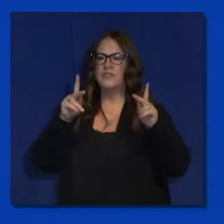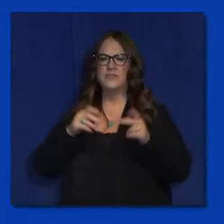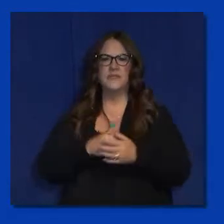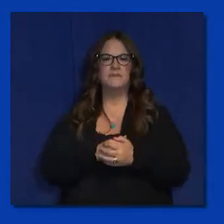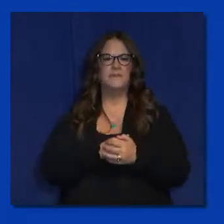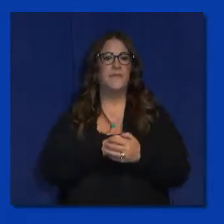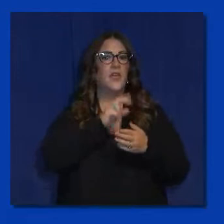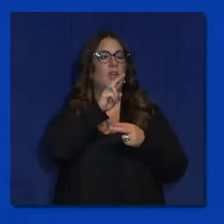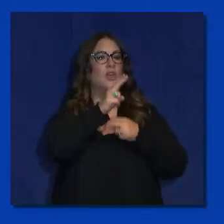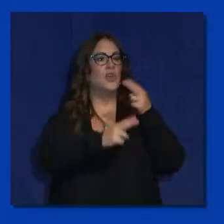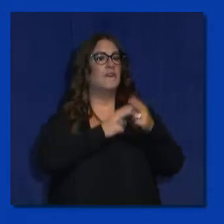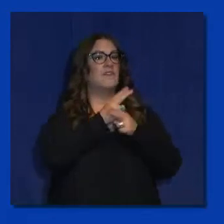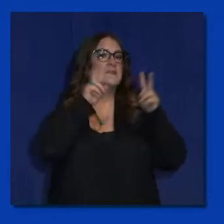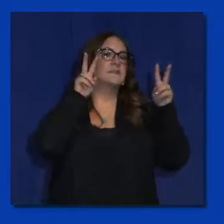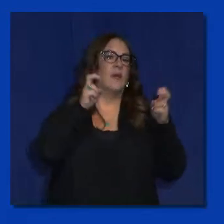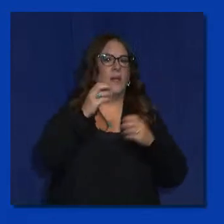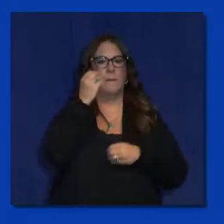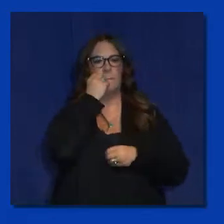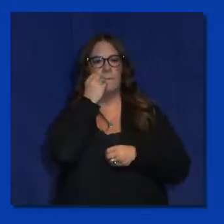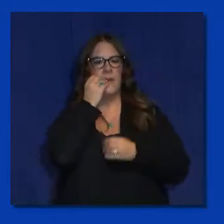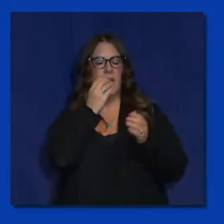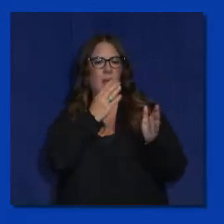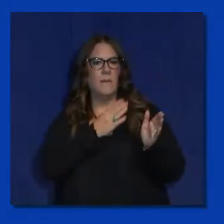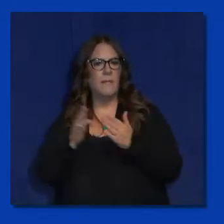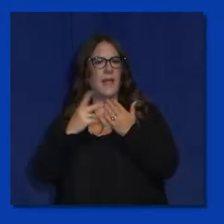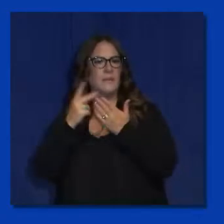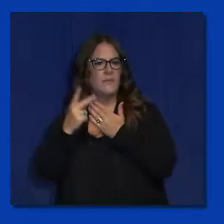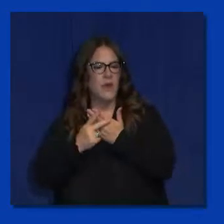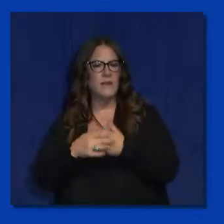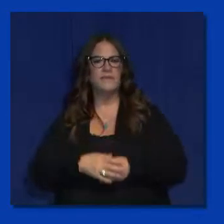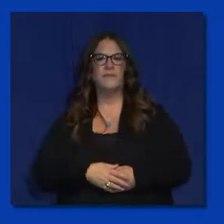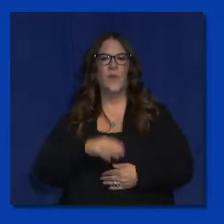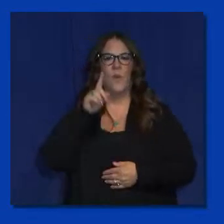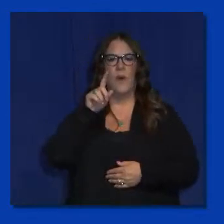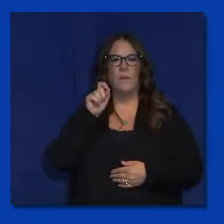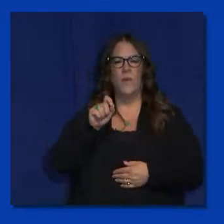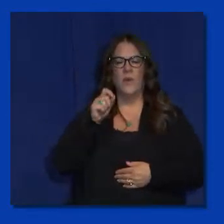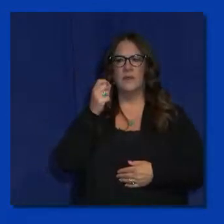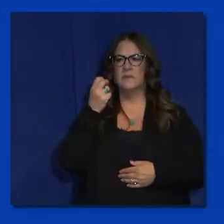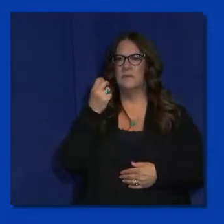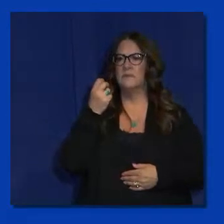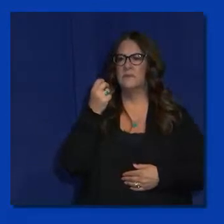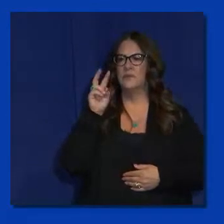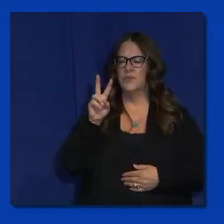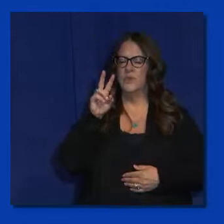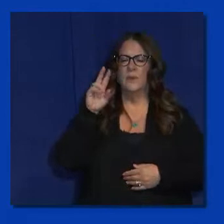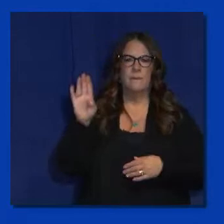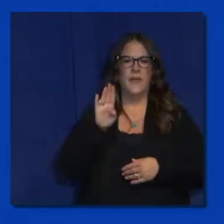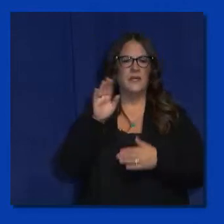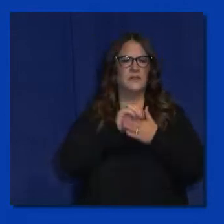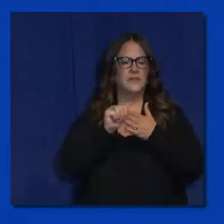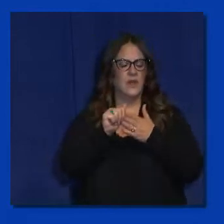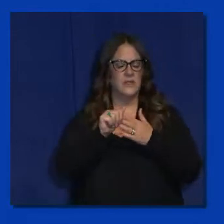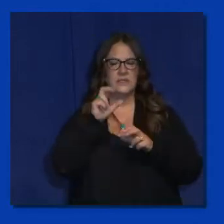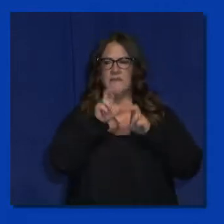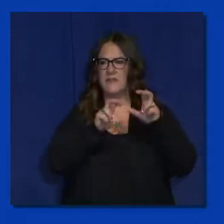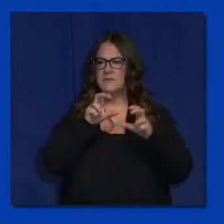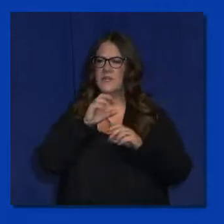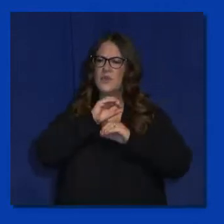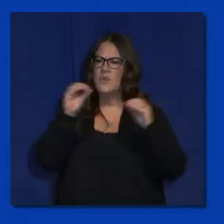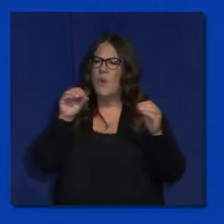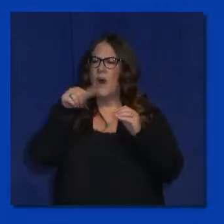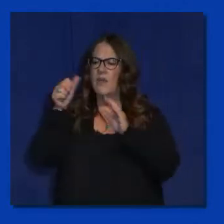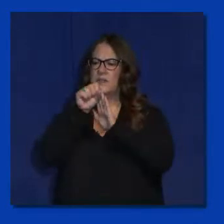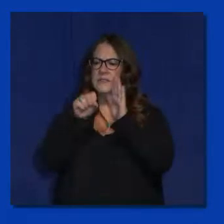Meals Program, we're going to talk about that in a moment. We're going to get up to $1.2 billion investment. No state in America has